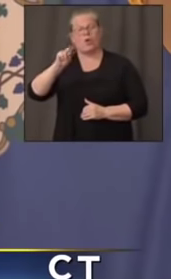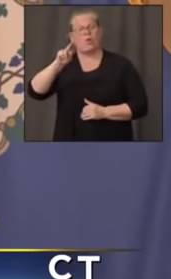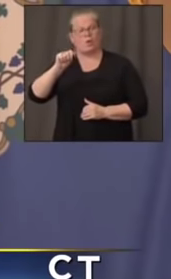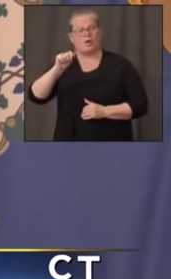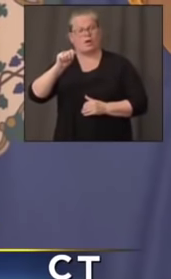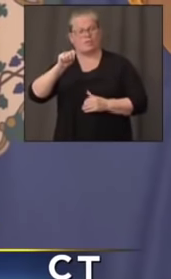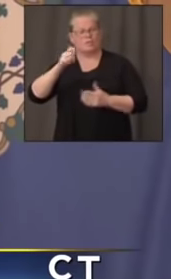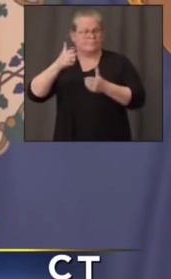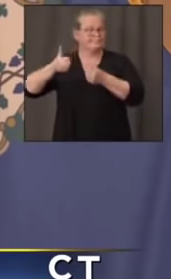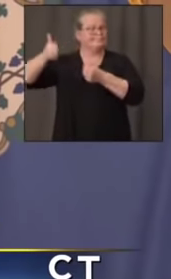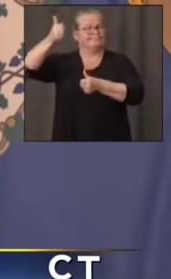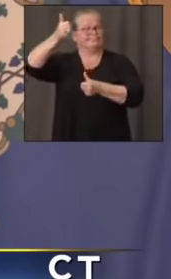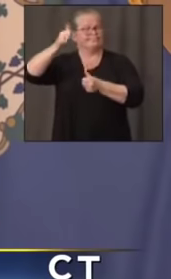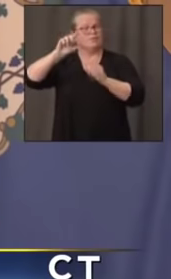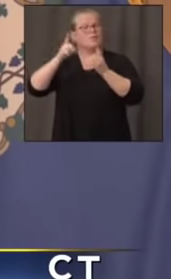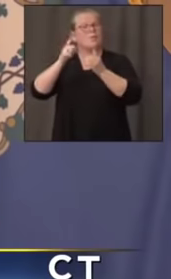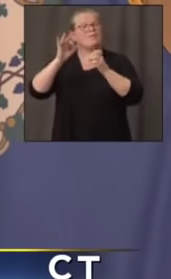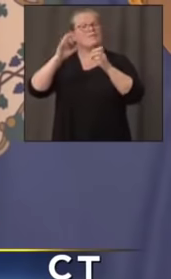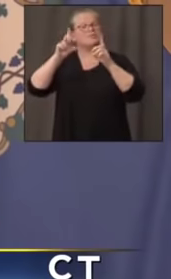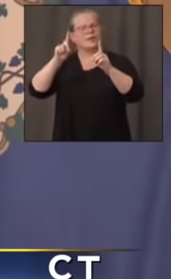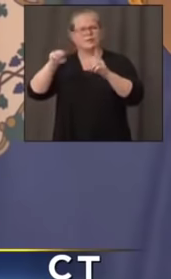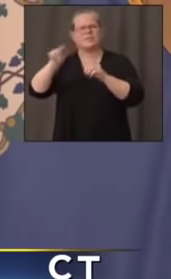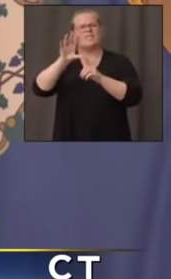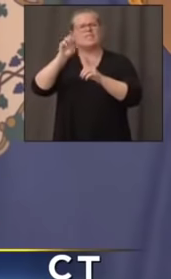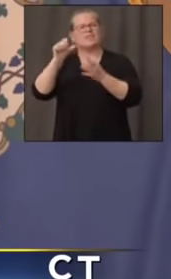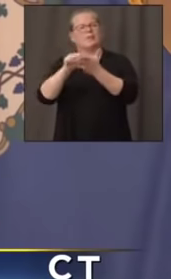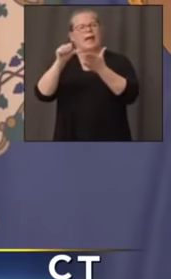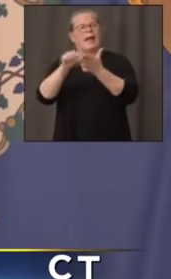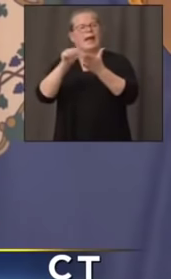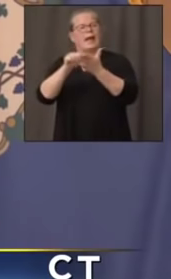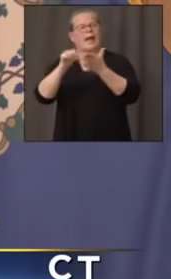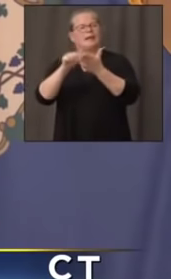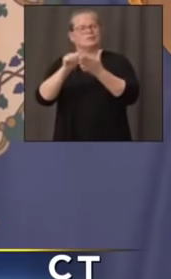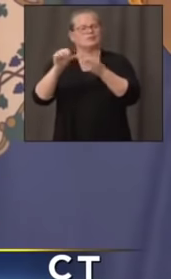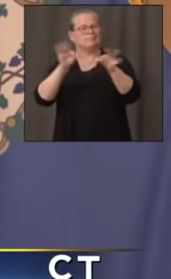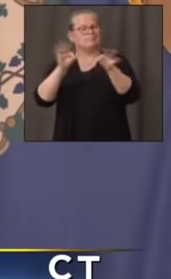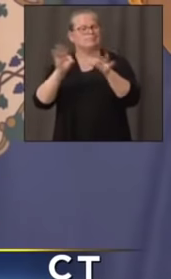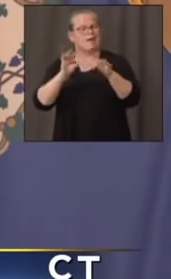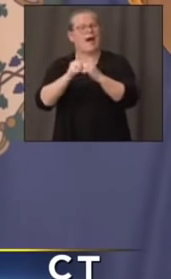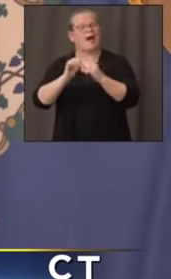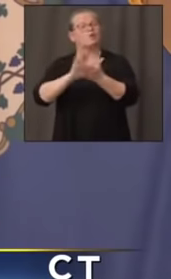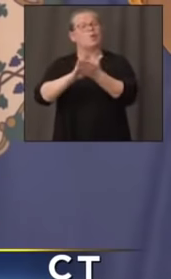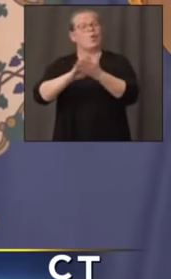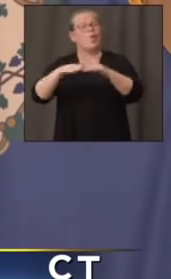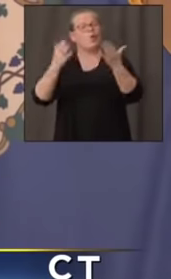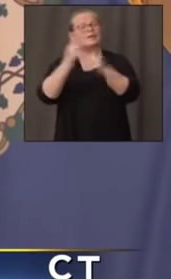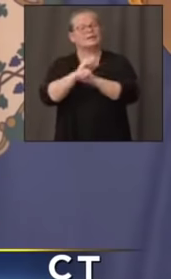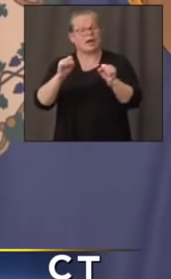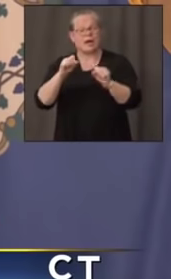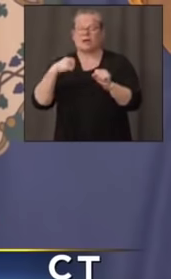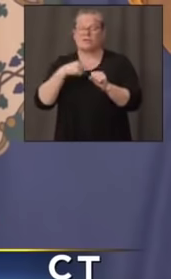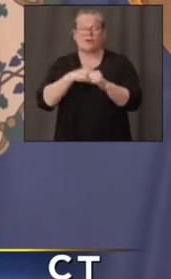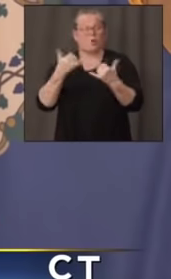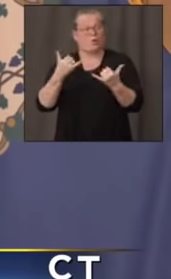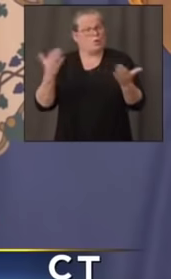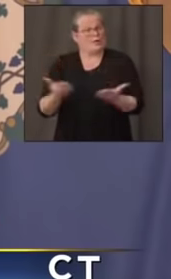safely. And we're here to answer any questions just like we did on the Zoom conference today.